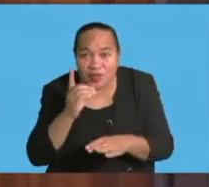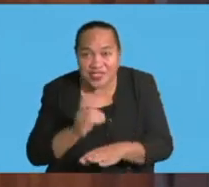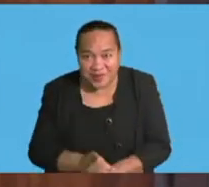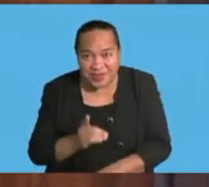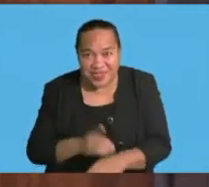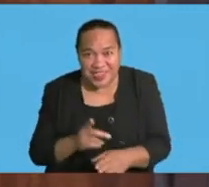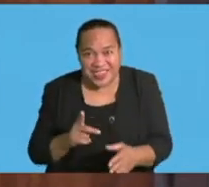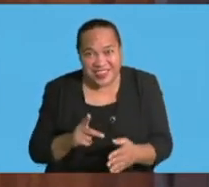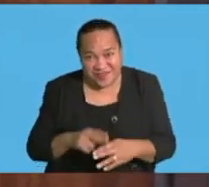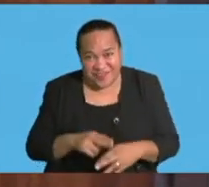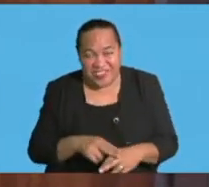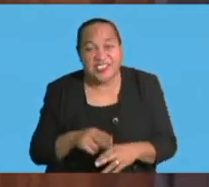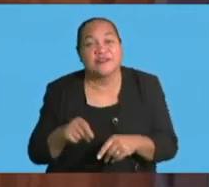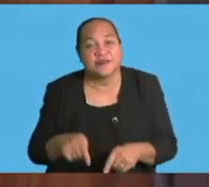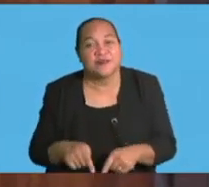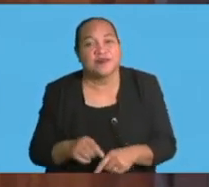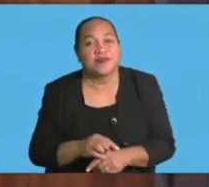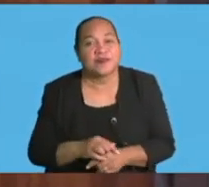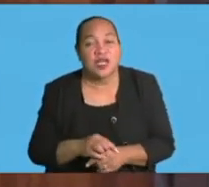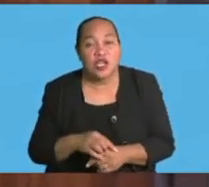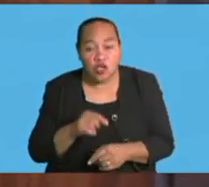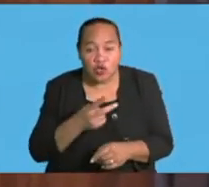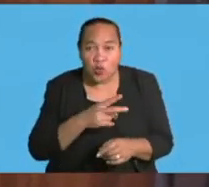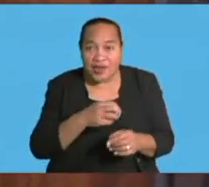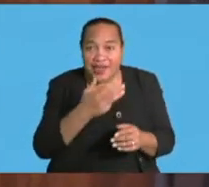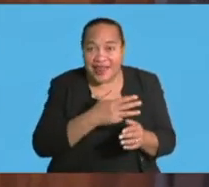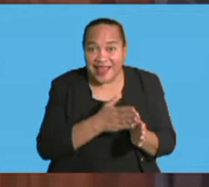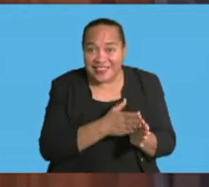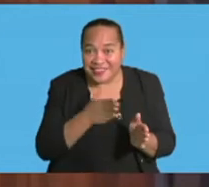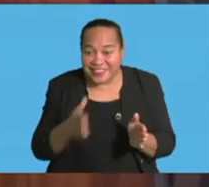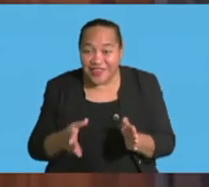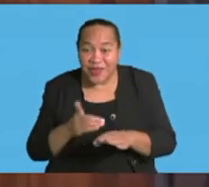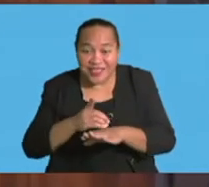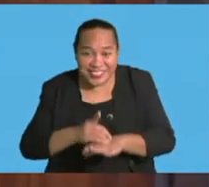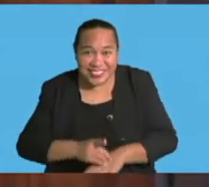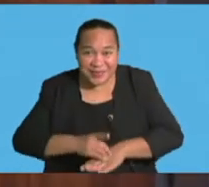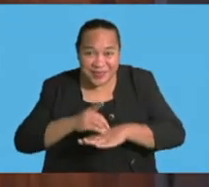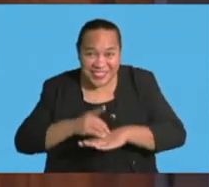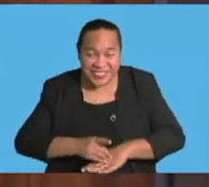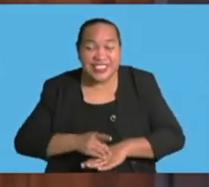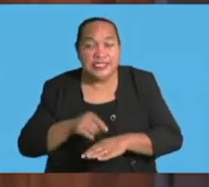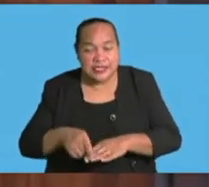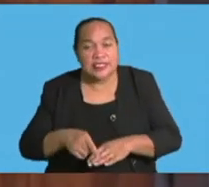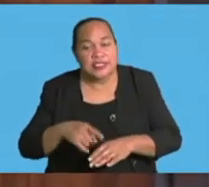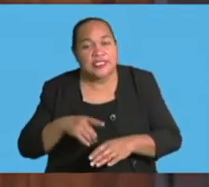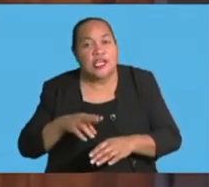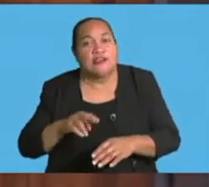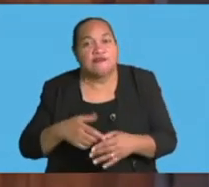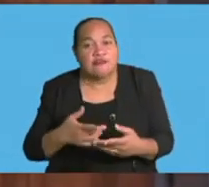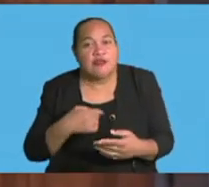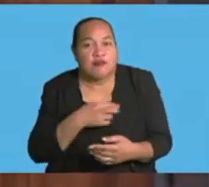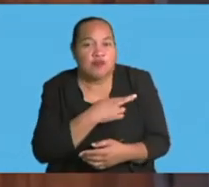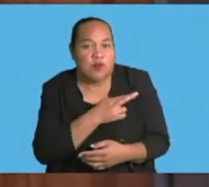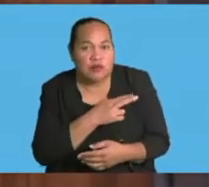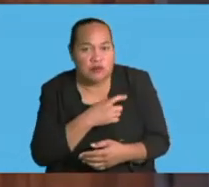the 2019-2020 budget will continue to cater for the needs of this vulnerable population of our nation. Mr. Speaker,